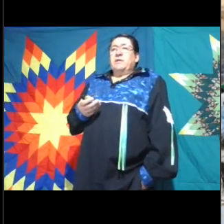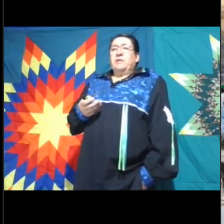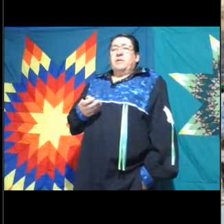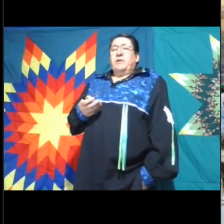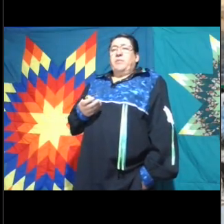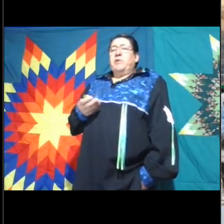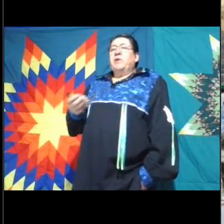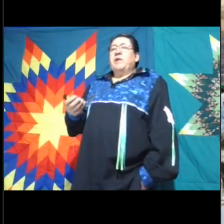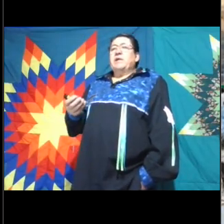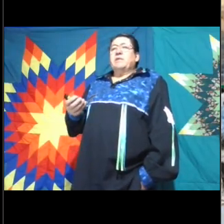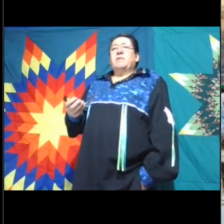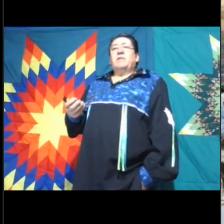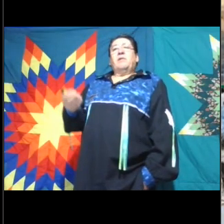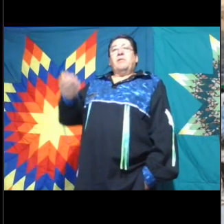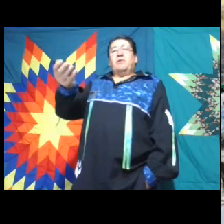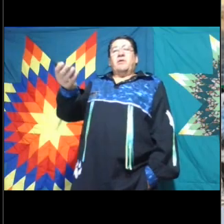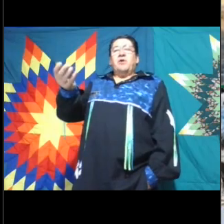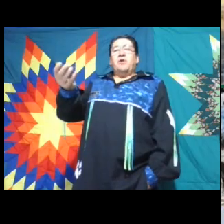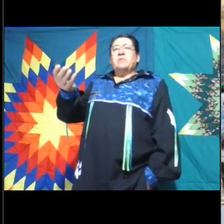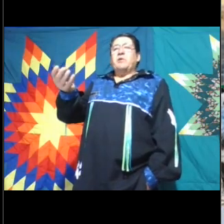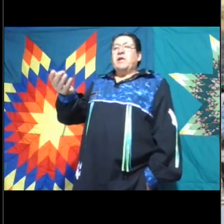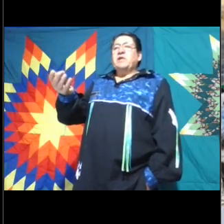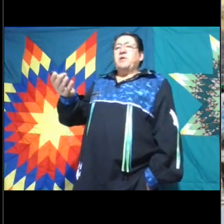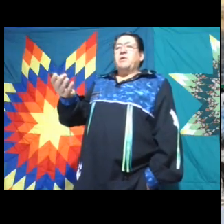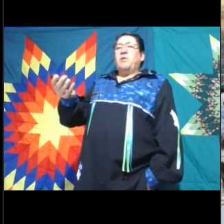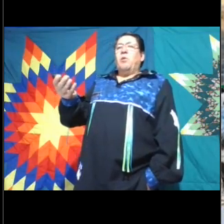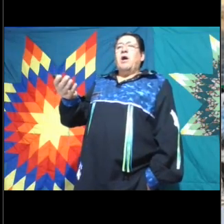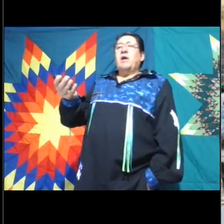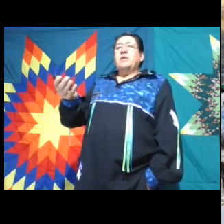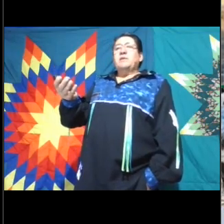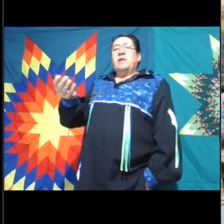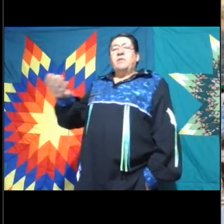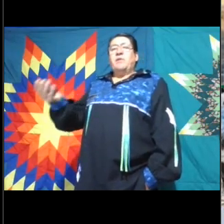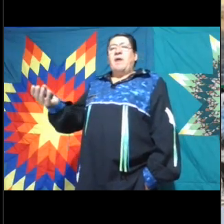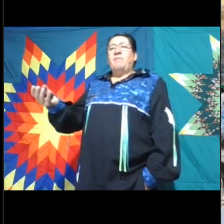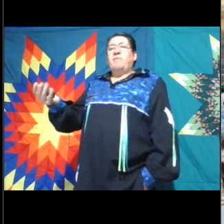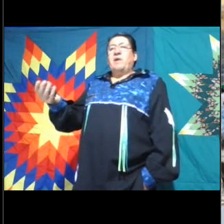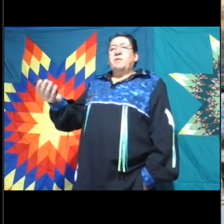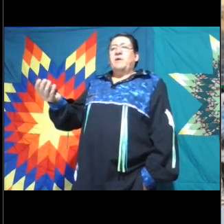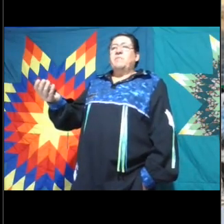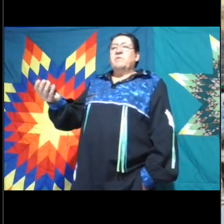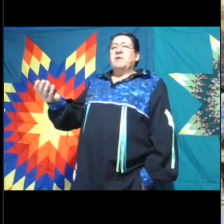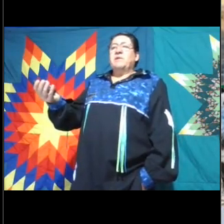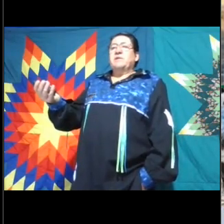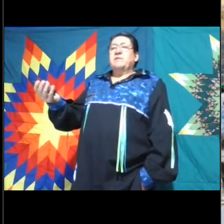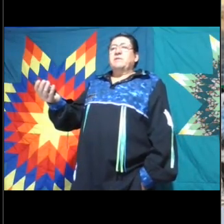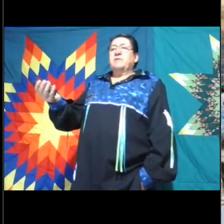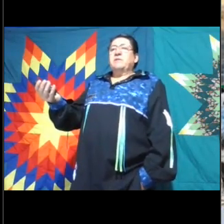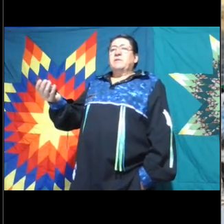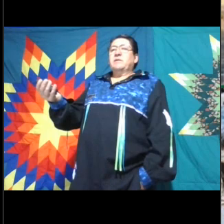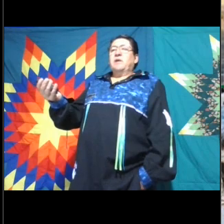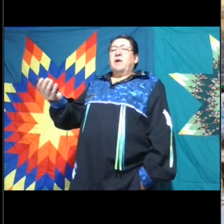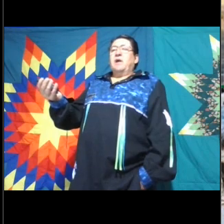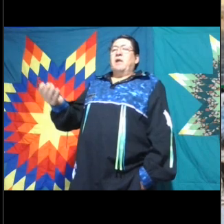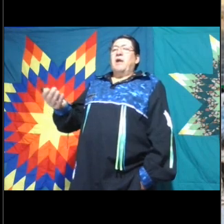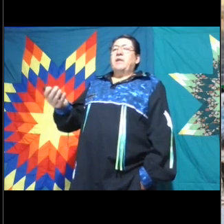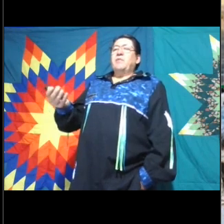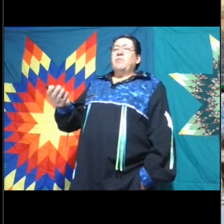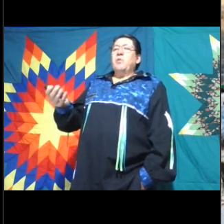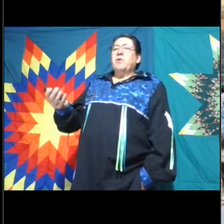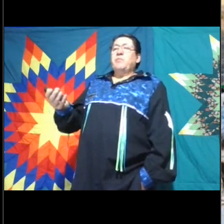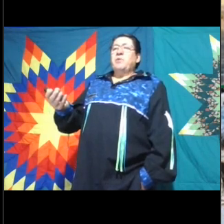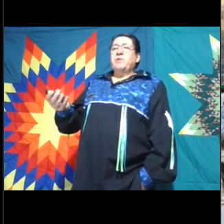these communities, their transportation are quads and they don't have a valid driver's license. A